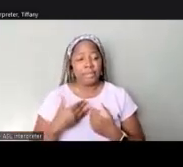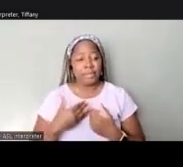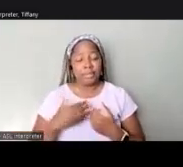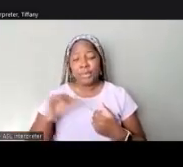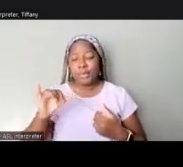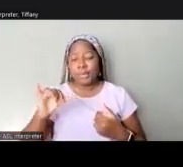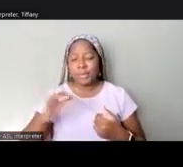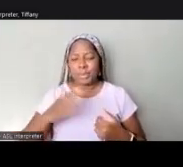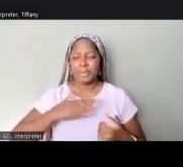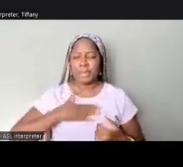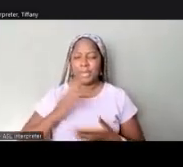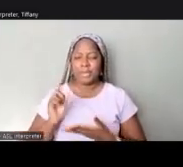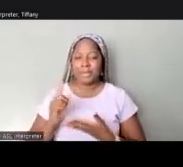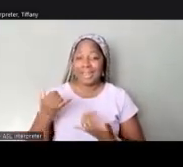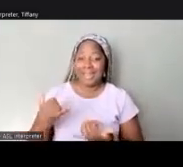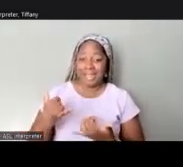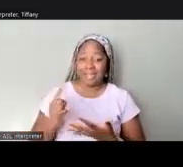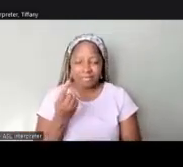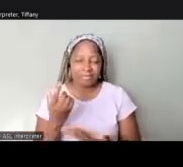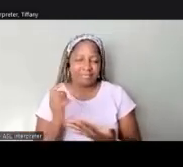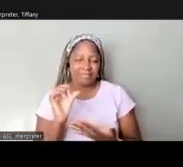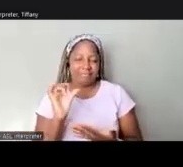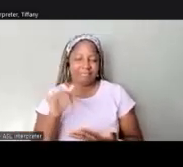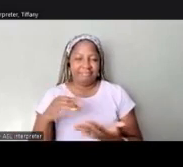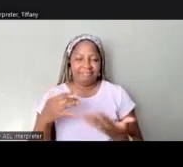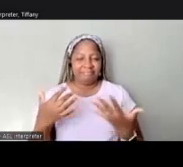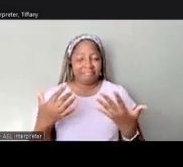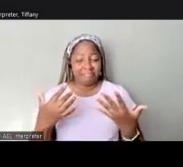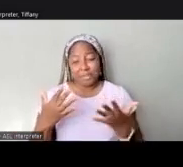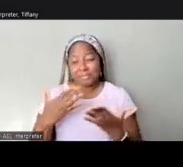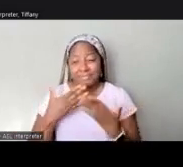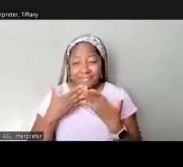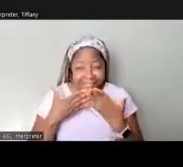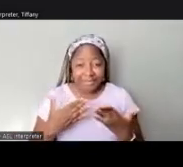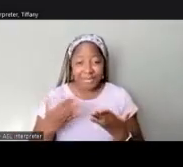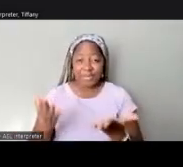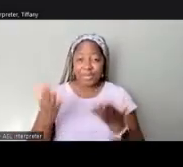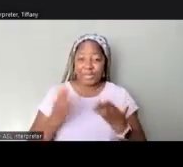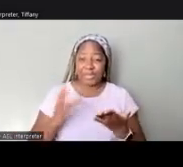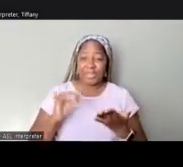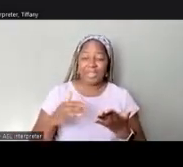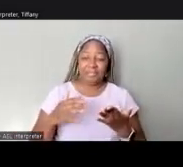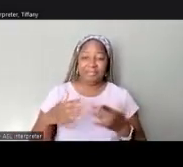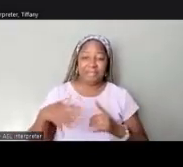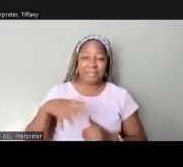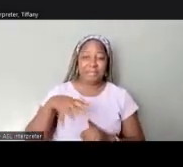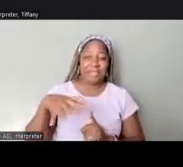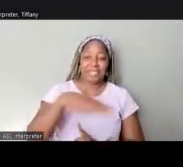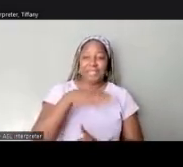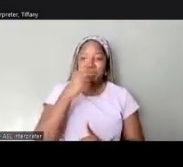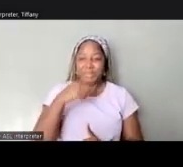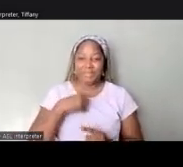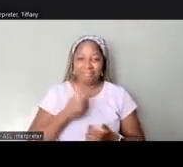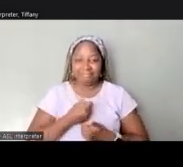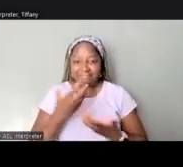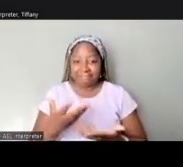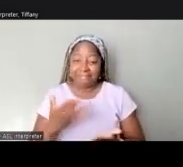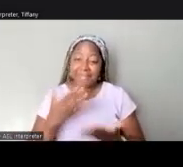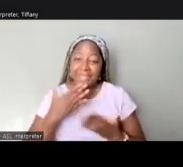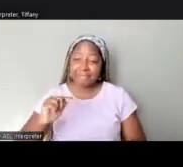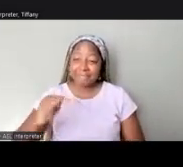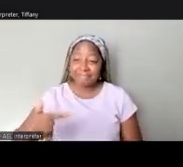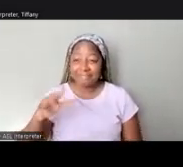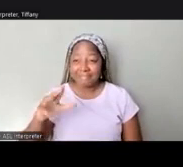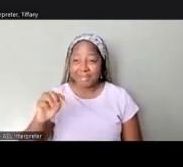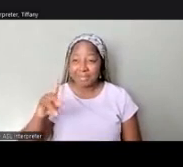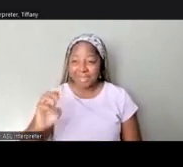privileges are that I have in this space. So thank you for offering that space. I'll turn it back to you, Camille. Thank you so